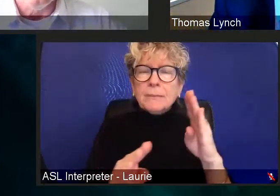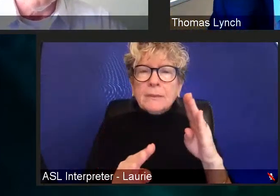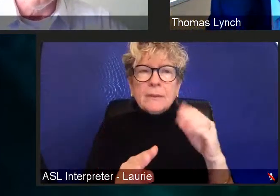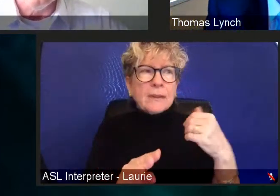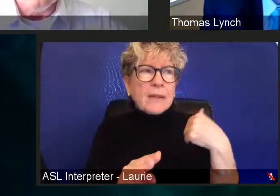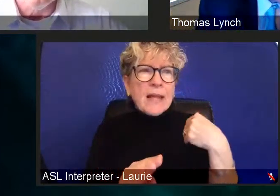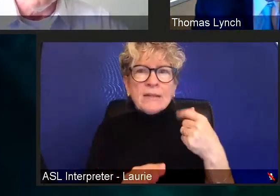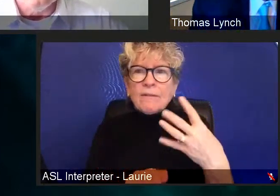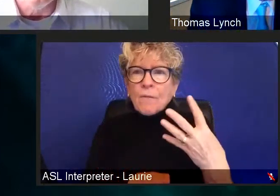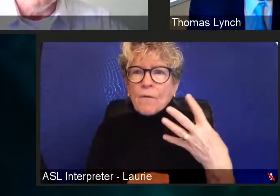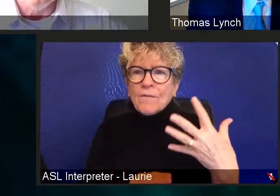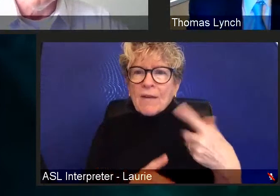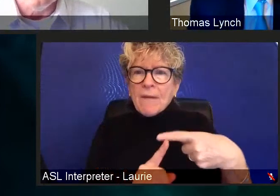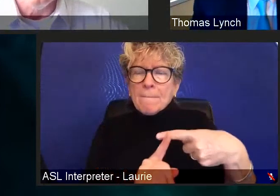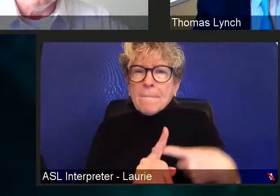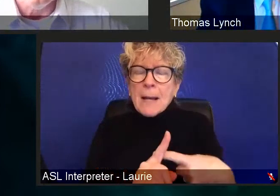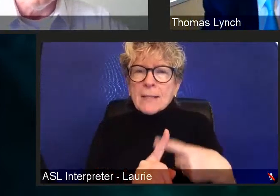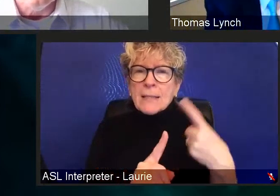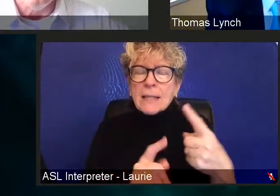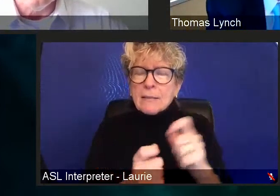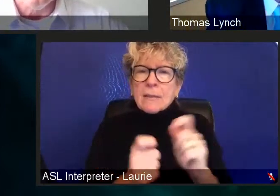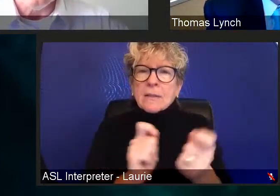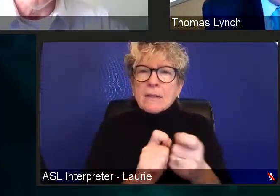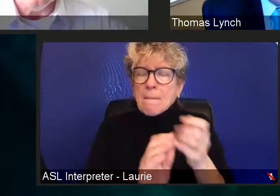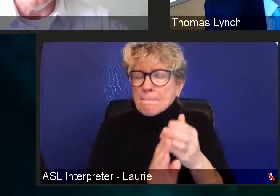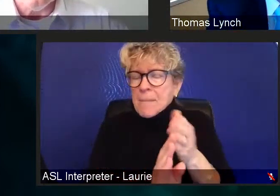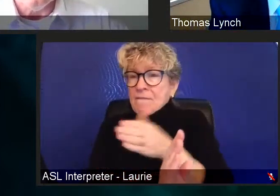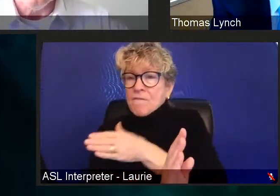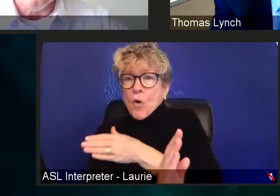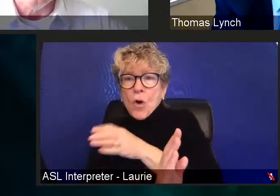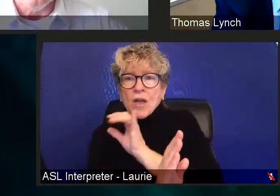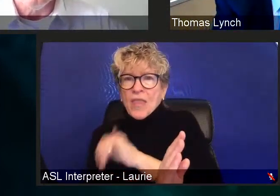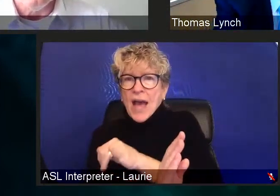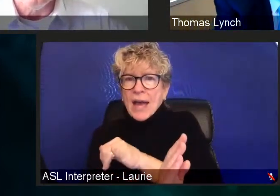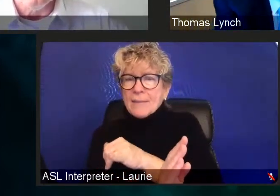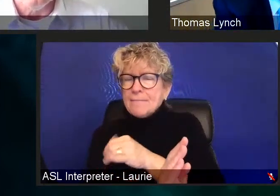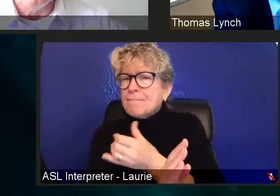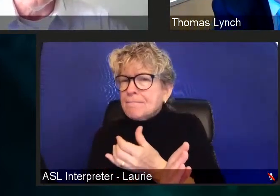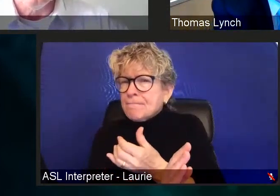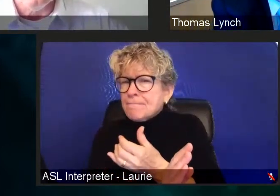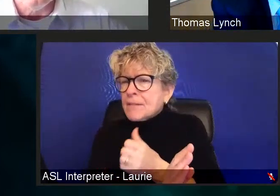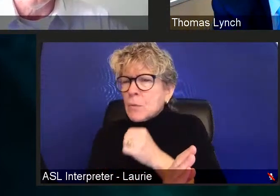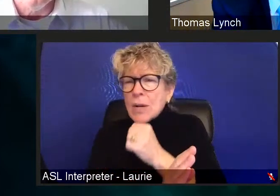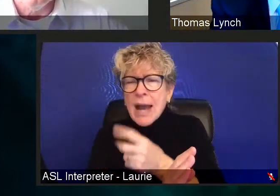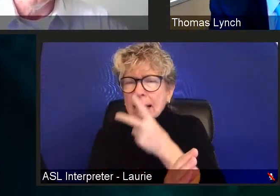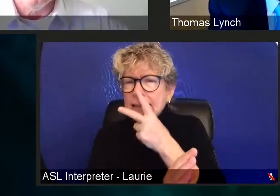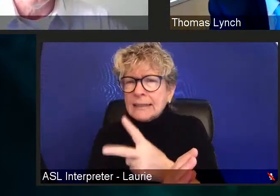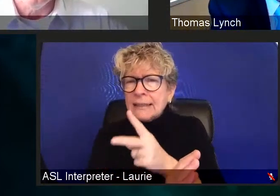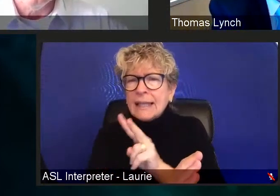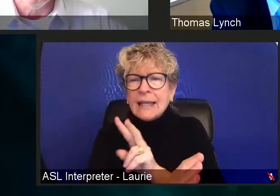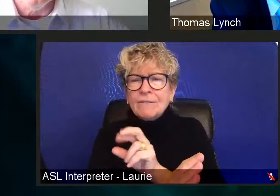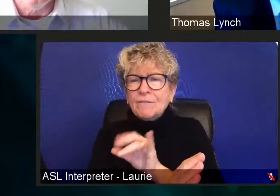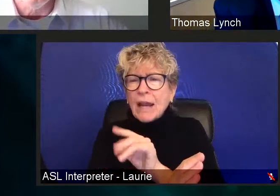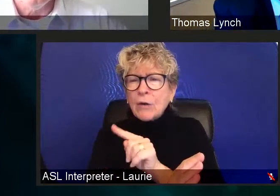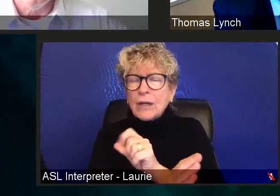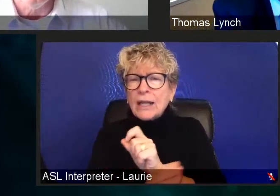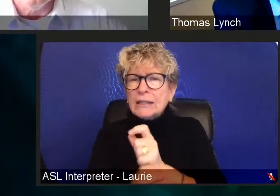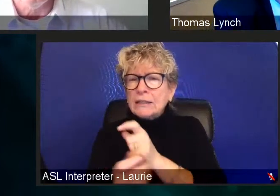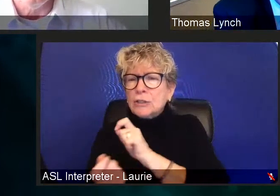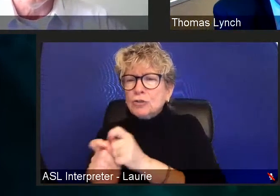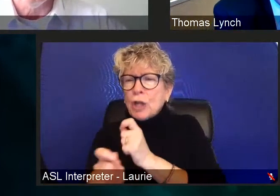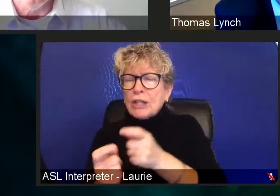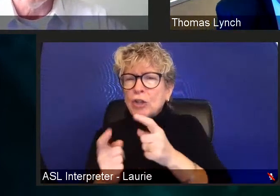4 or 5 months. So why didn't we see variants emerging in April, May of last year? Is it just that there was less